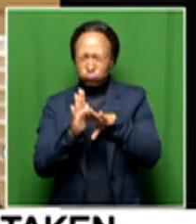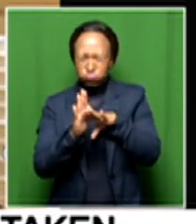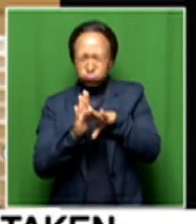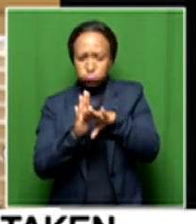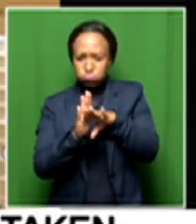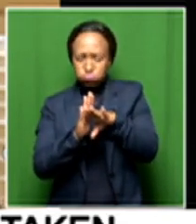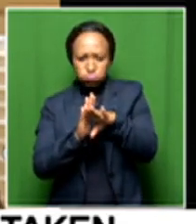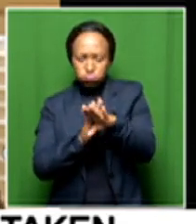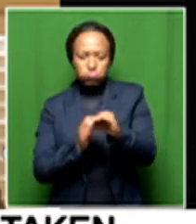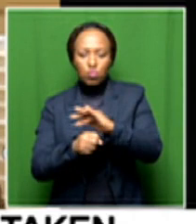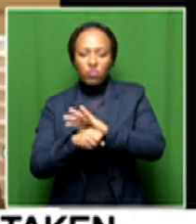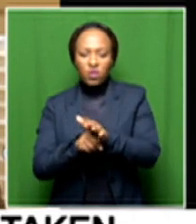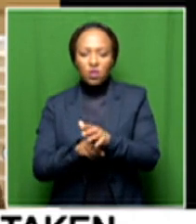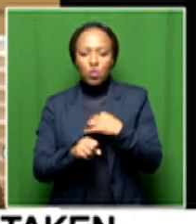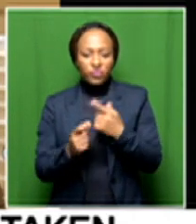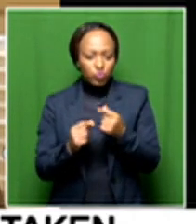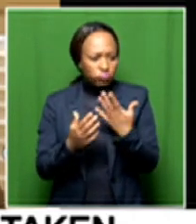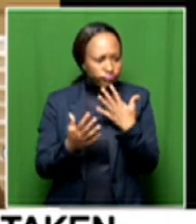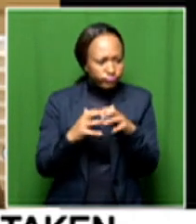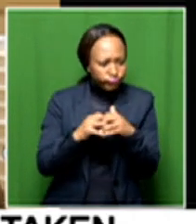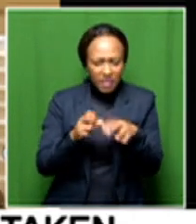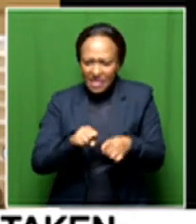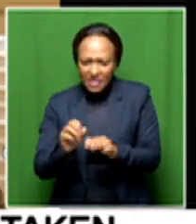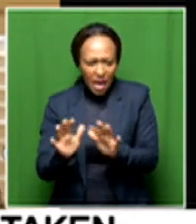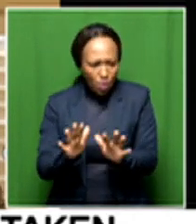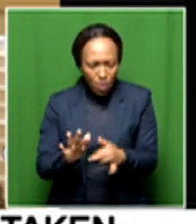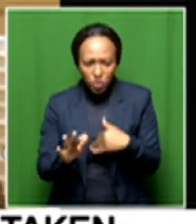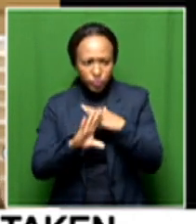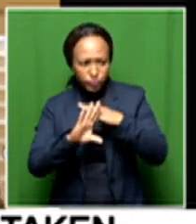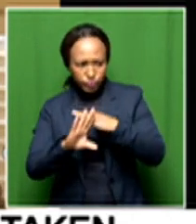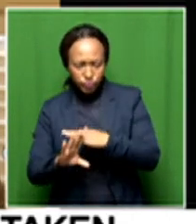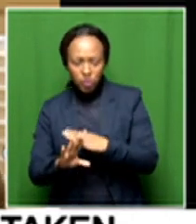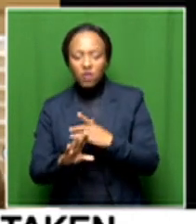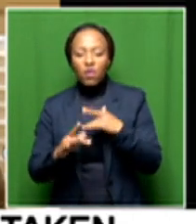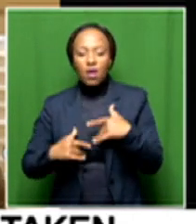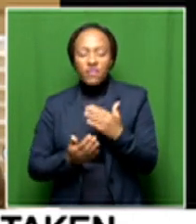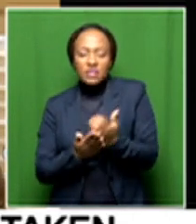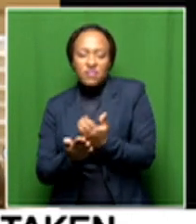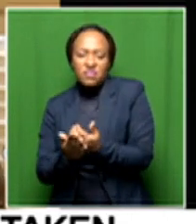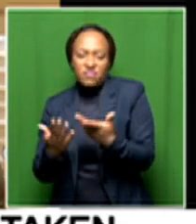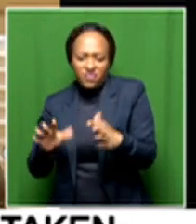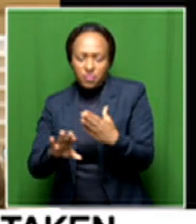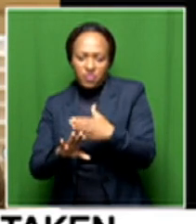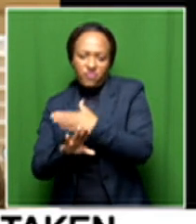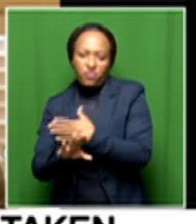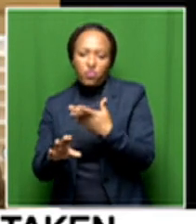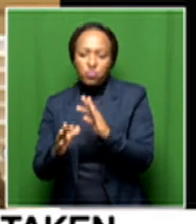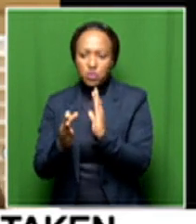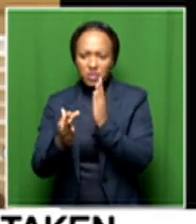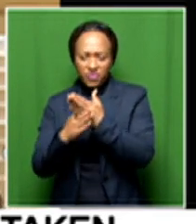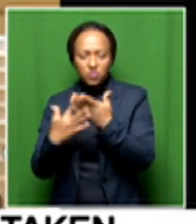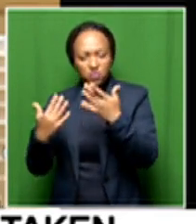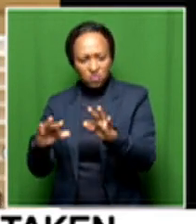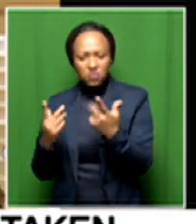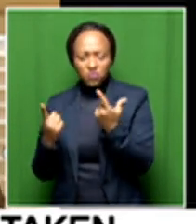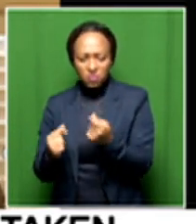in terms of the numbers, and we had to do a strategy in order to deal with it. And I think we've saved more lives in terms of now through the intervention we should have done.